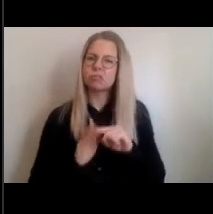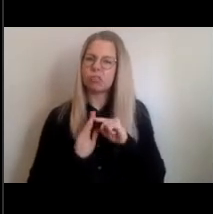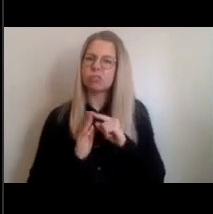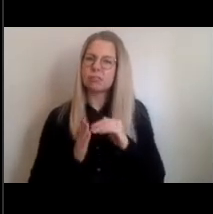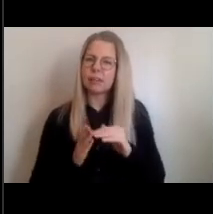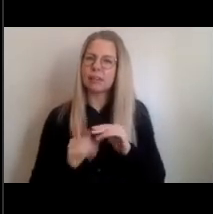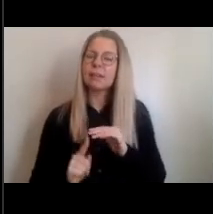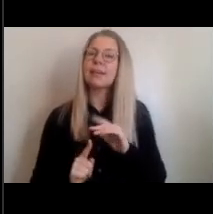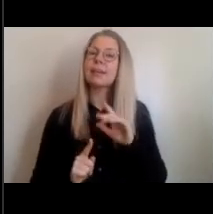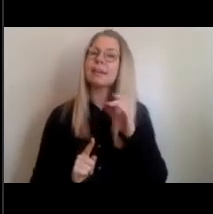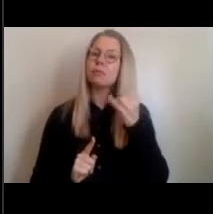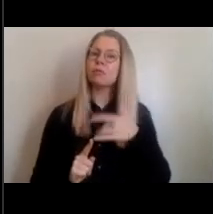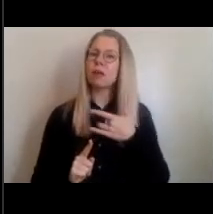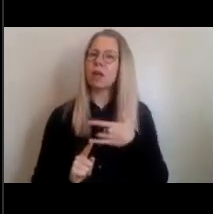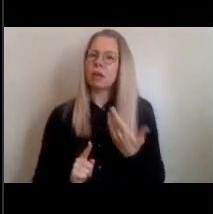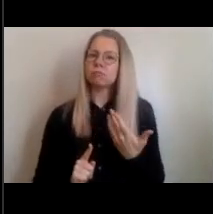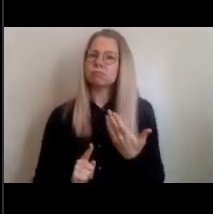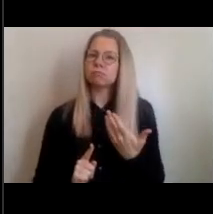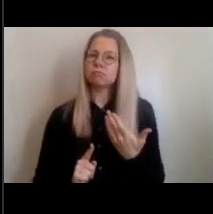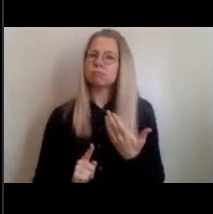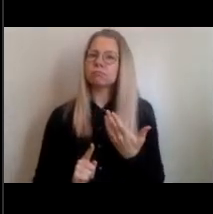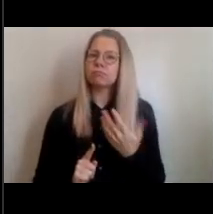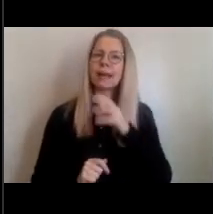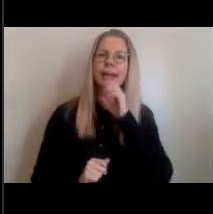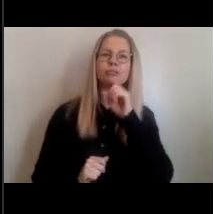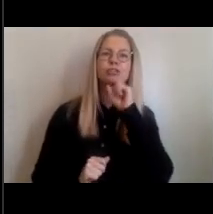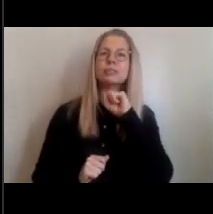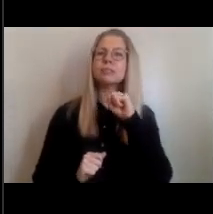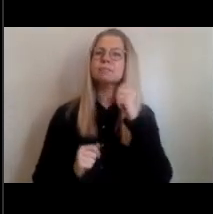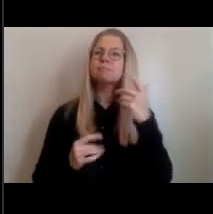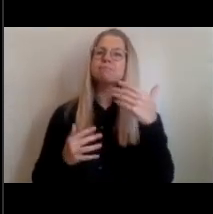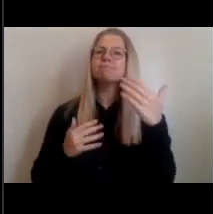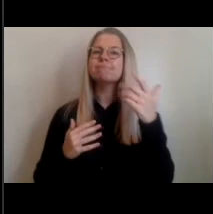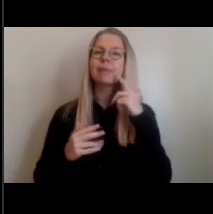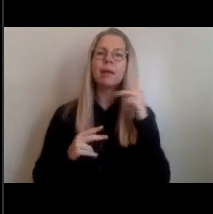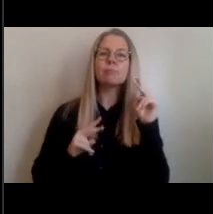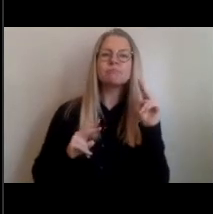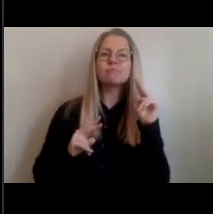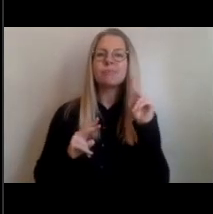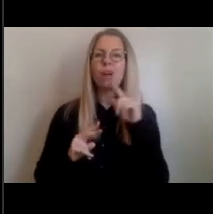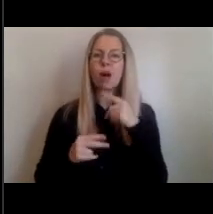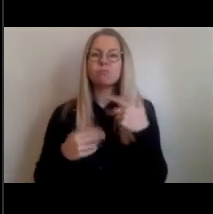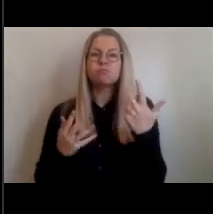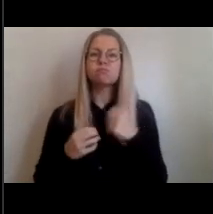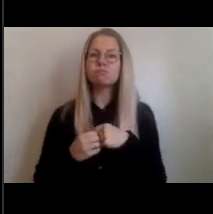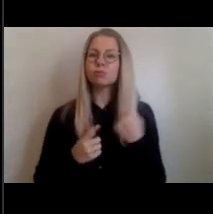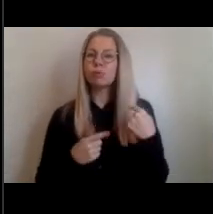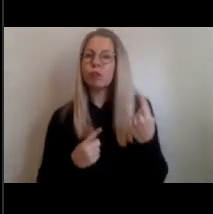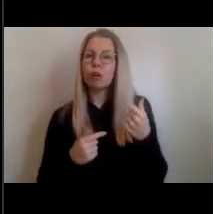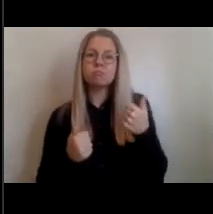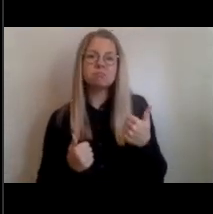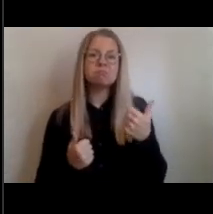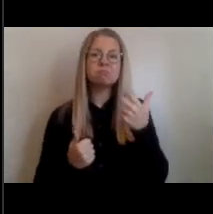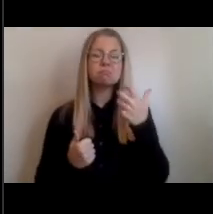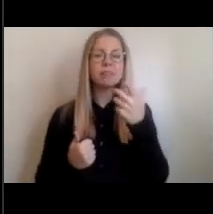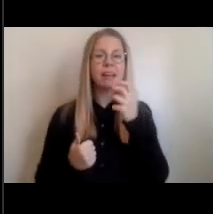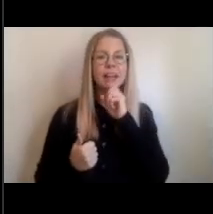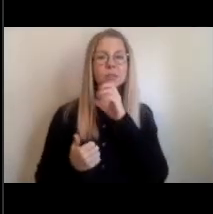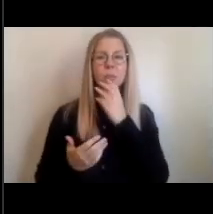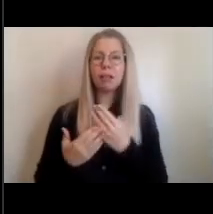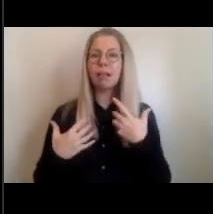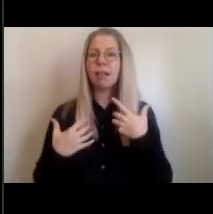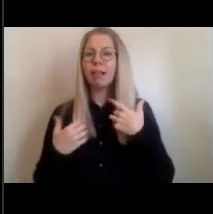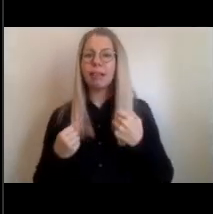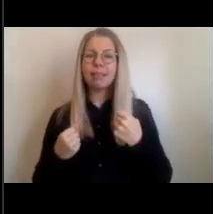positive self-perceptions of aging, you felt aging was okay, you felt you'd aged well, your longevity